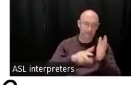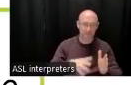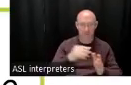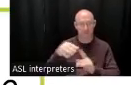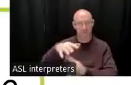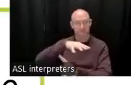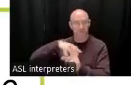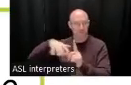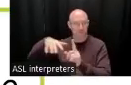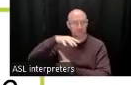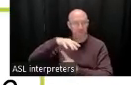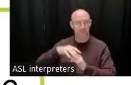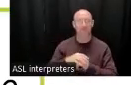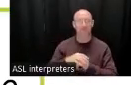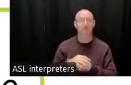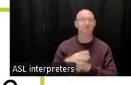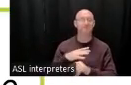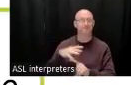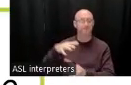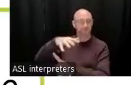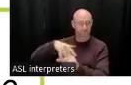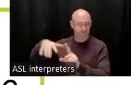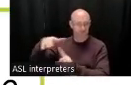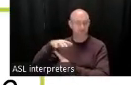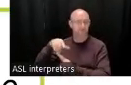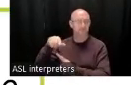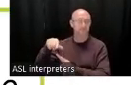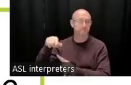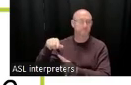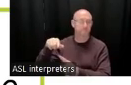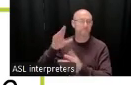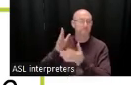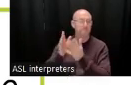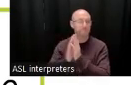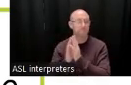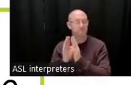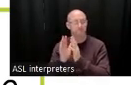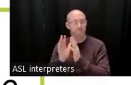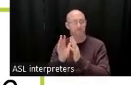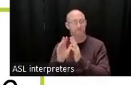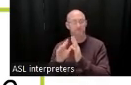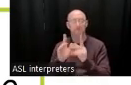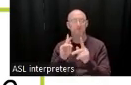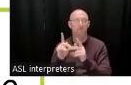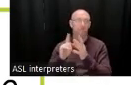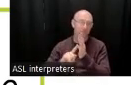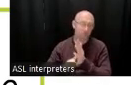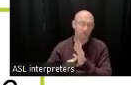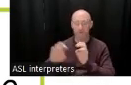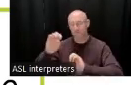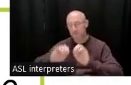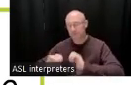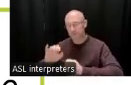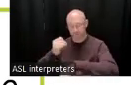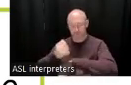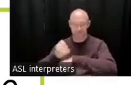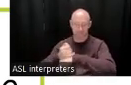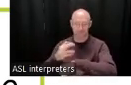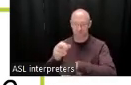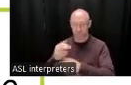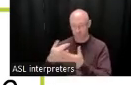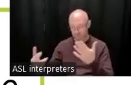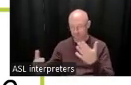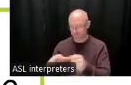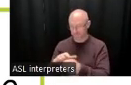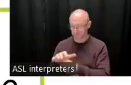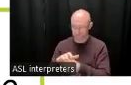environment. So this environment category, where they ask reviewers to evaluate whether the institutional resources are appropriate